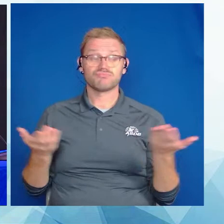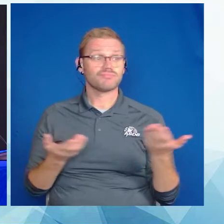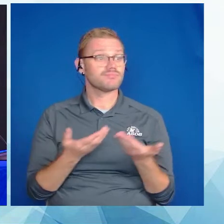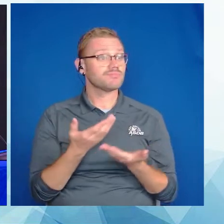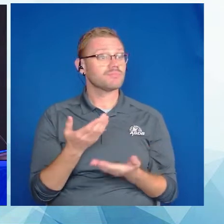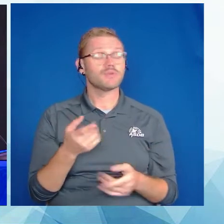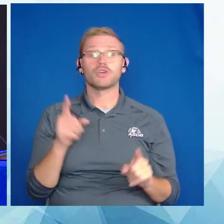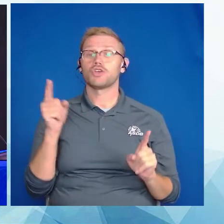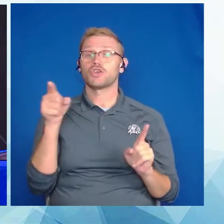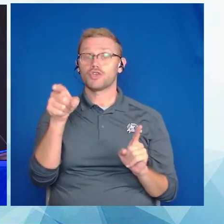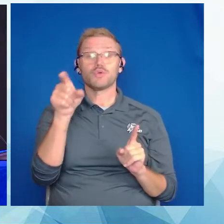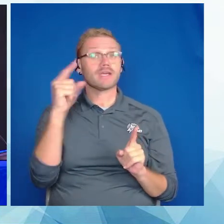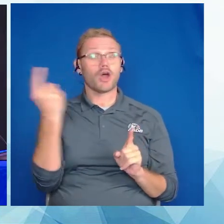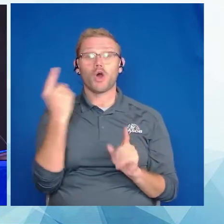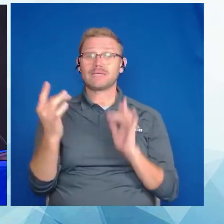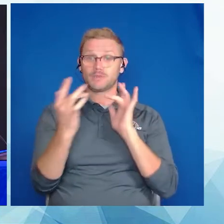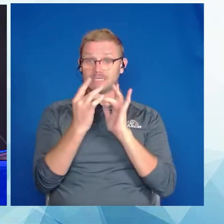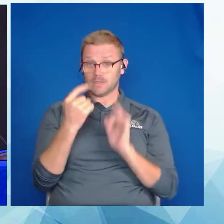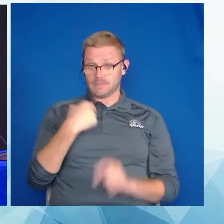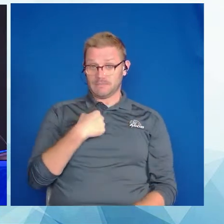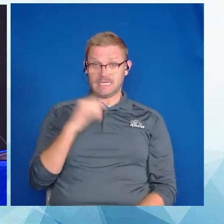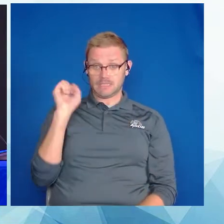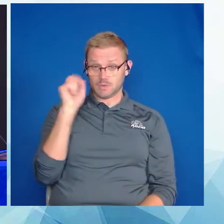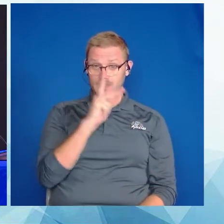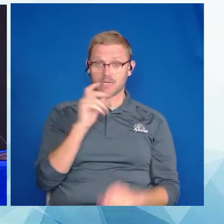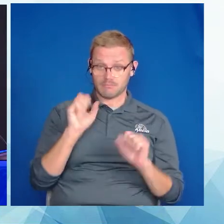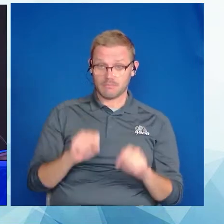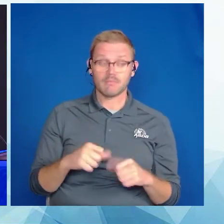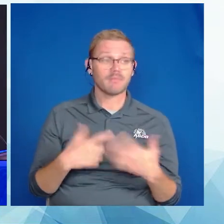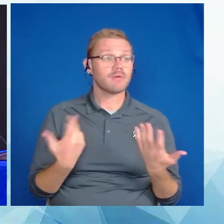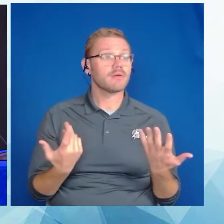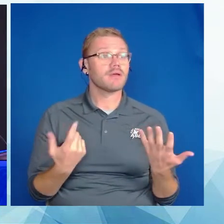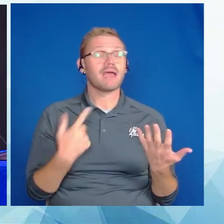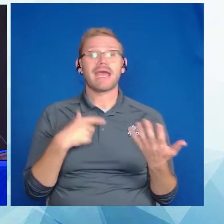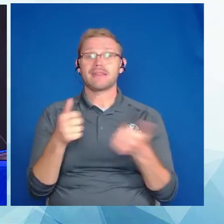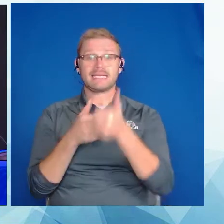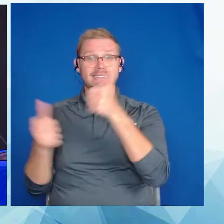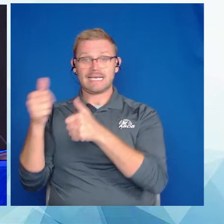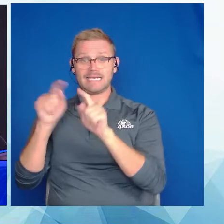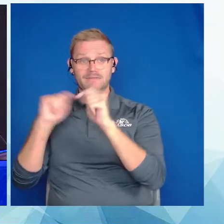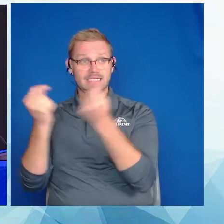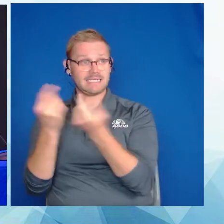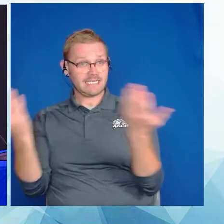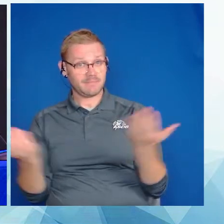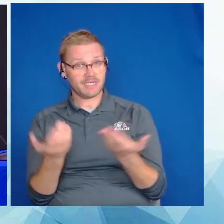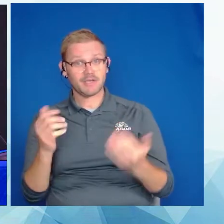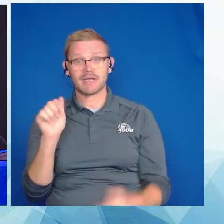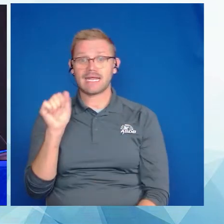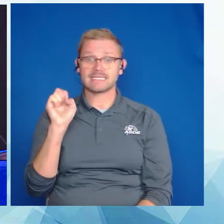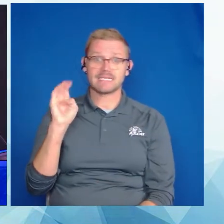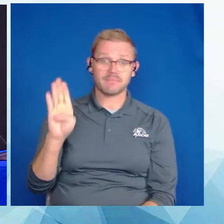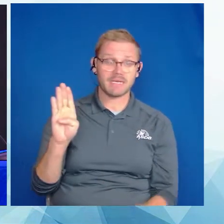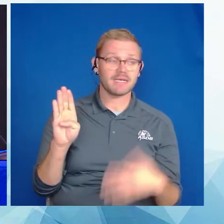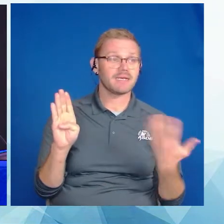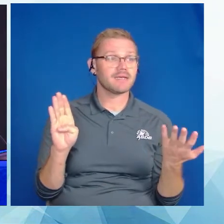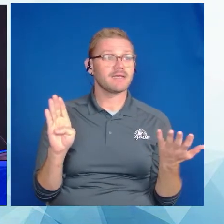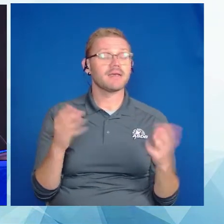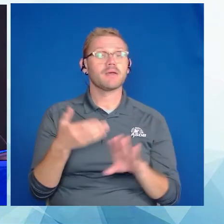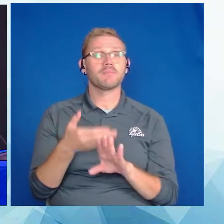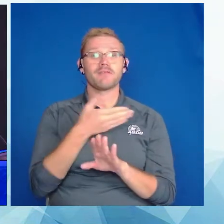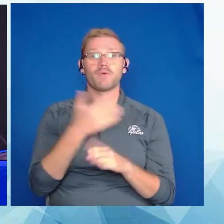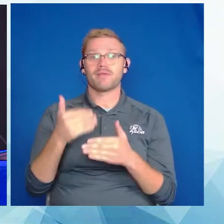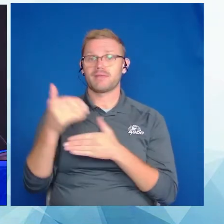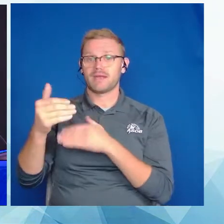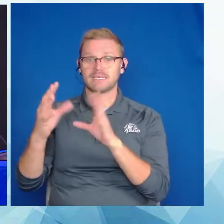You can always reach out to me and or executive team here at ASDB before the